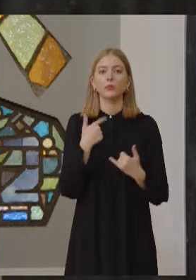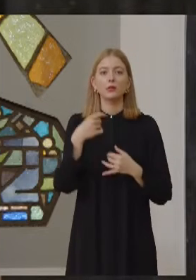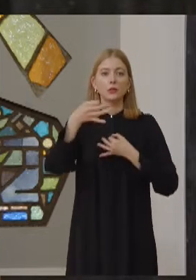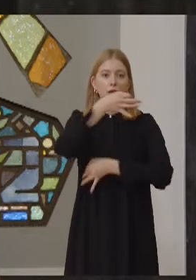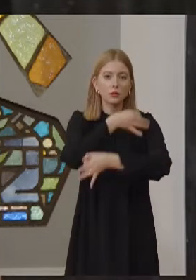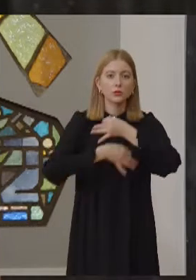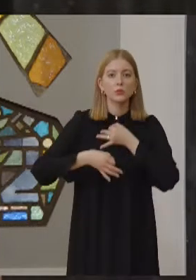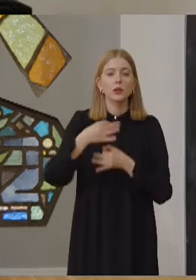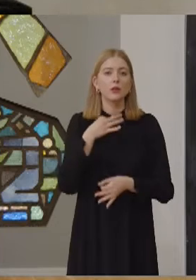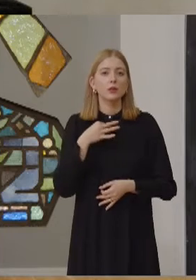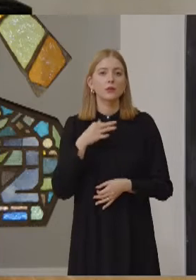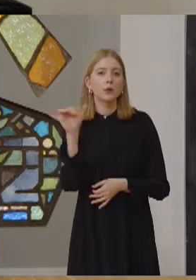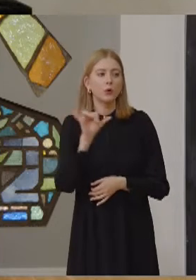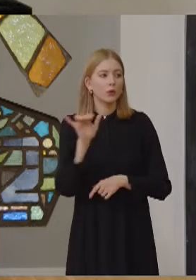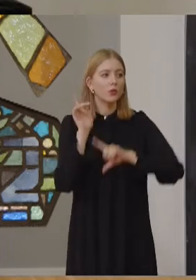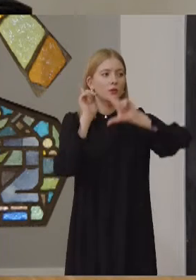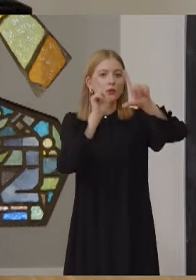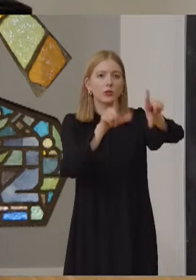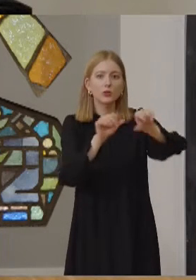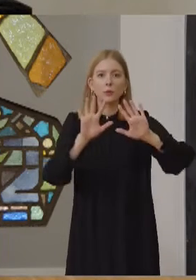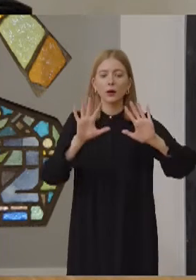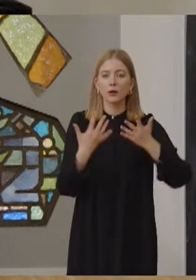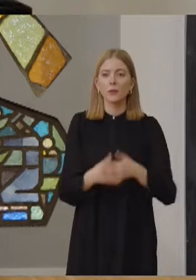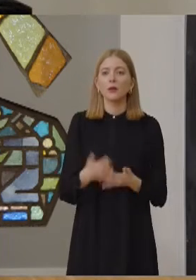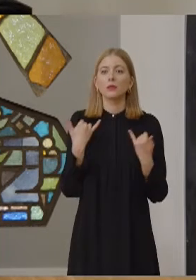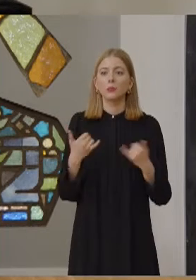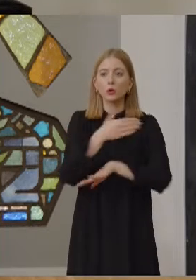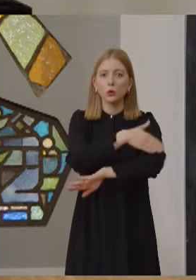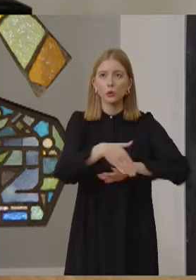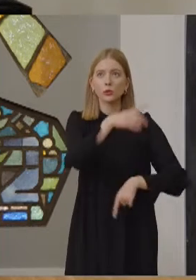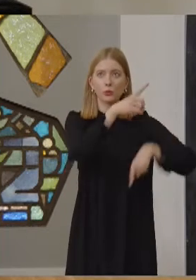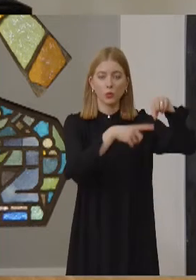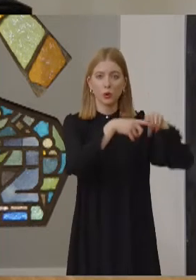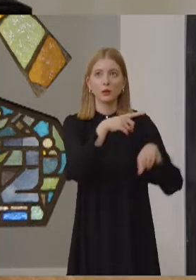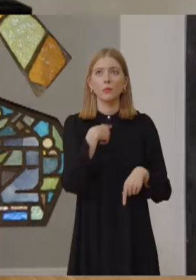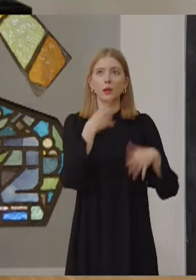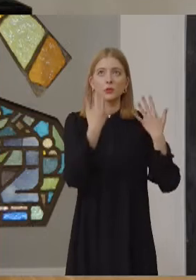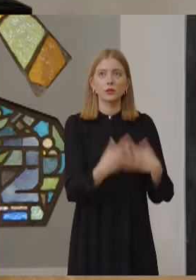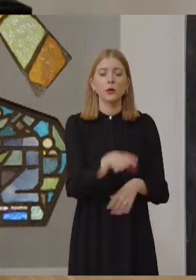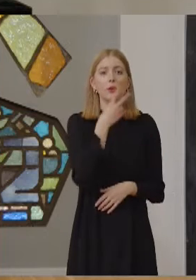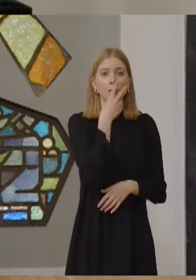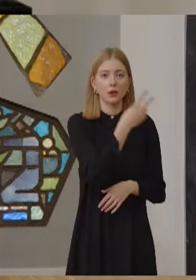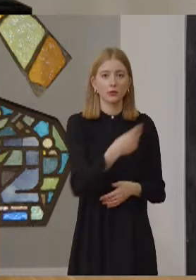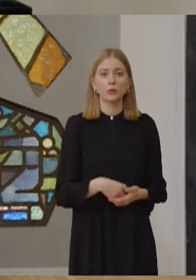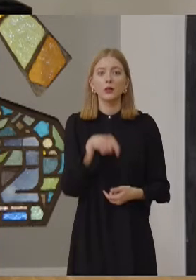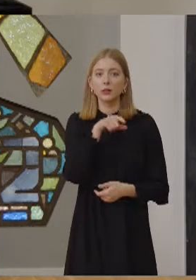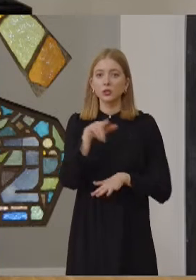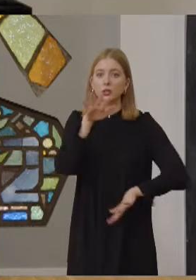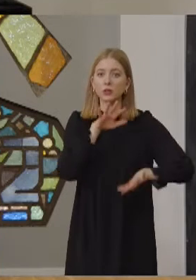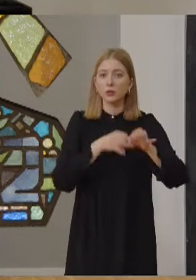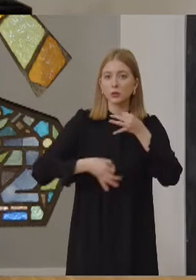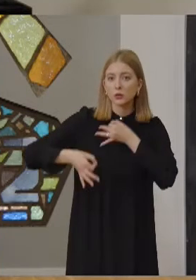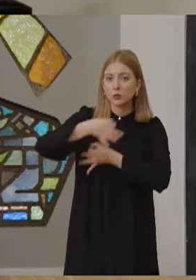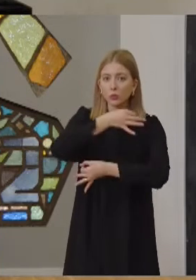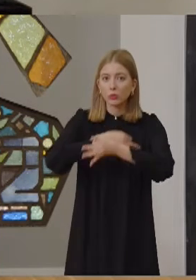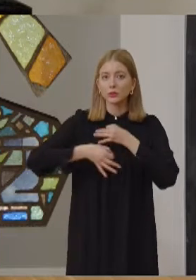discussion where we are heading in terms of our value policy. And this all reflects the